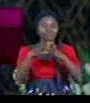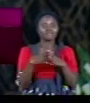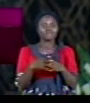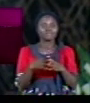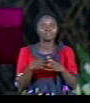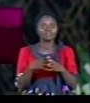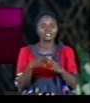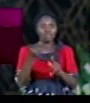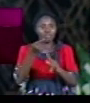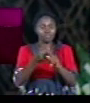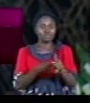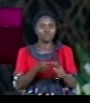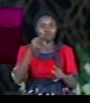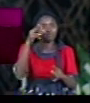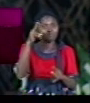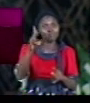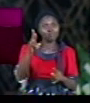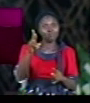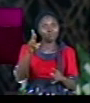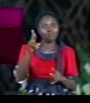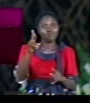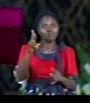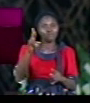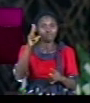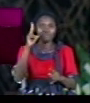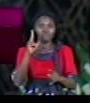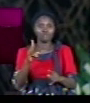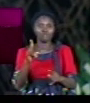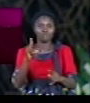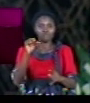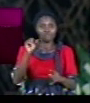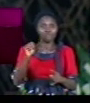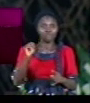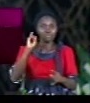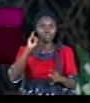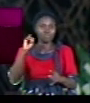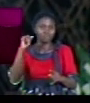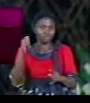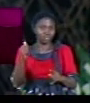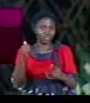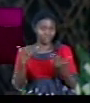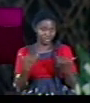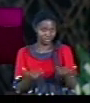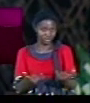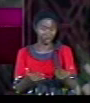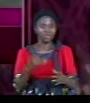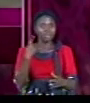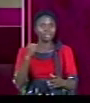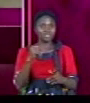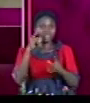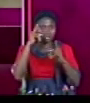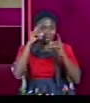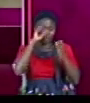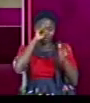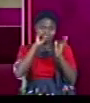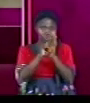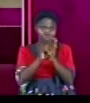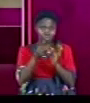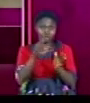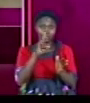Russia. The picture you're about to see on your screen, the gentleman is